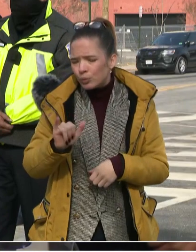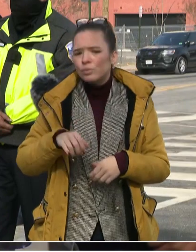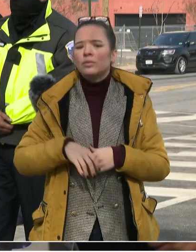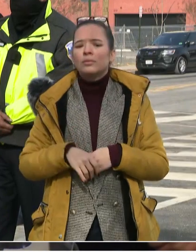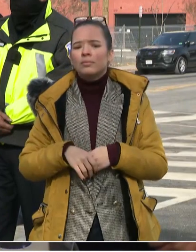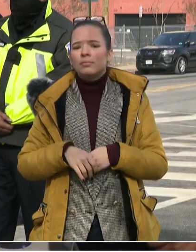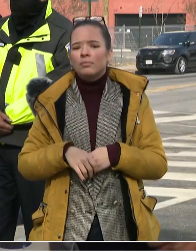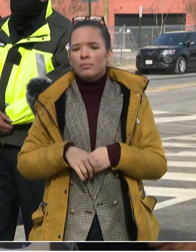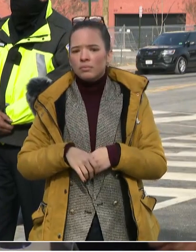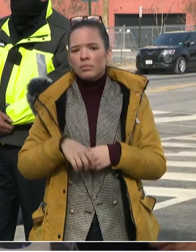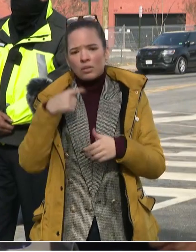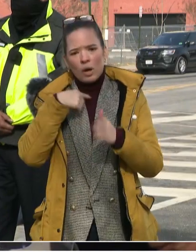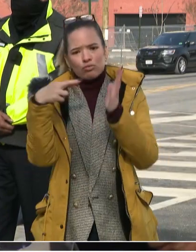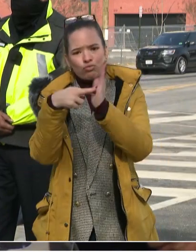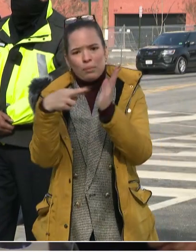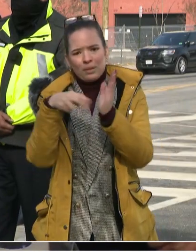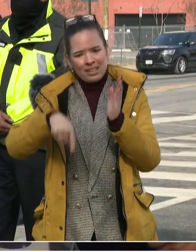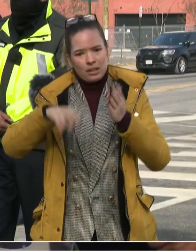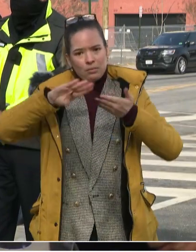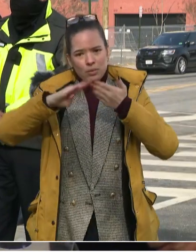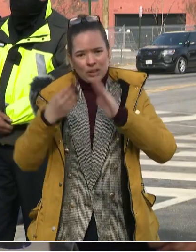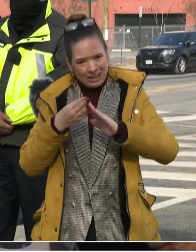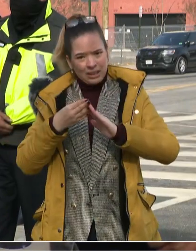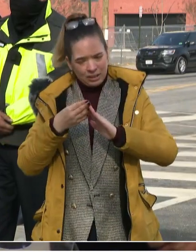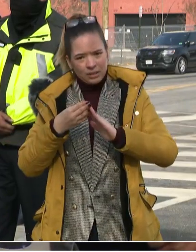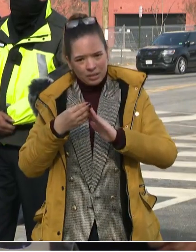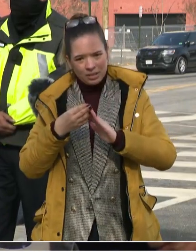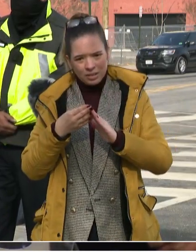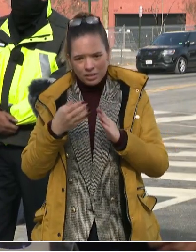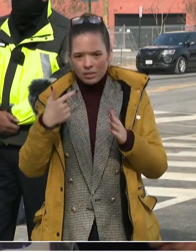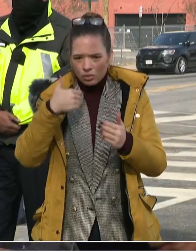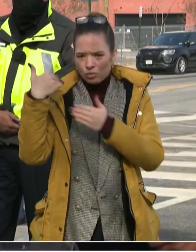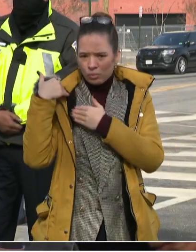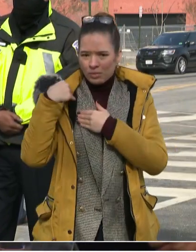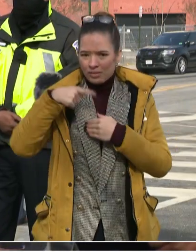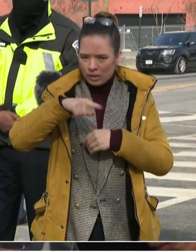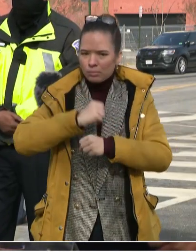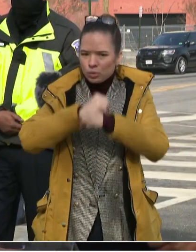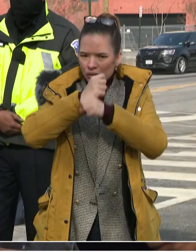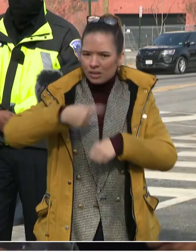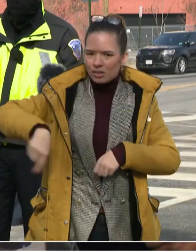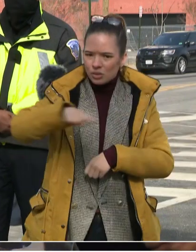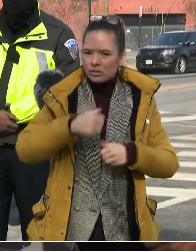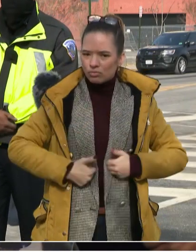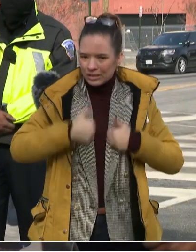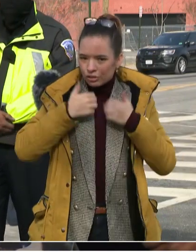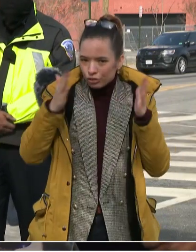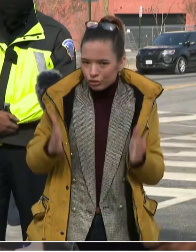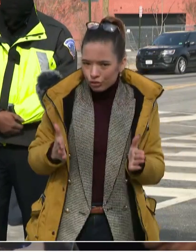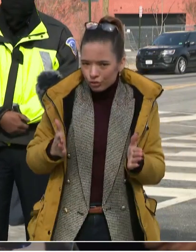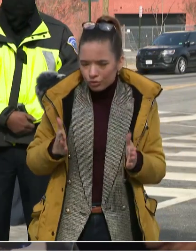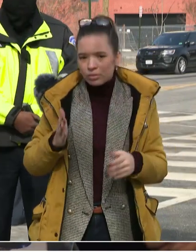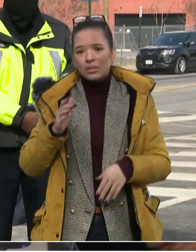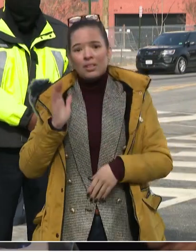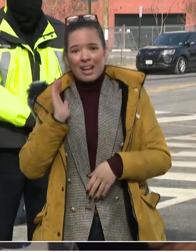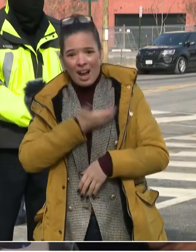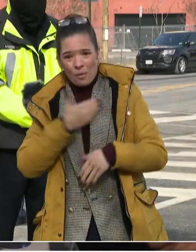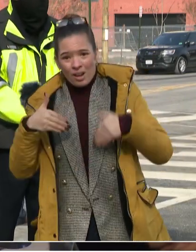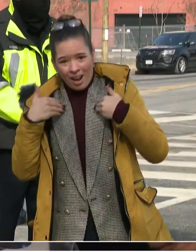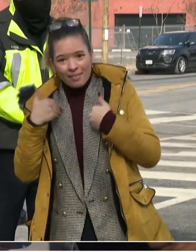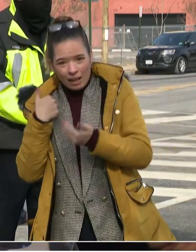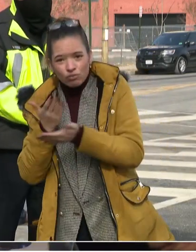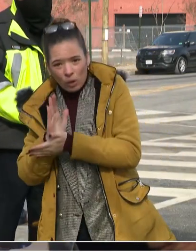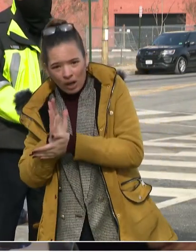community, we have a responsibility to protect our residents. Be clear, our youth have rights, and so do